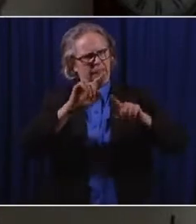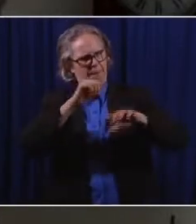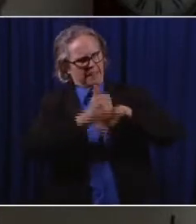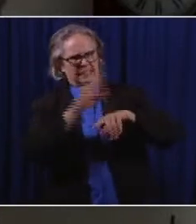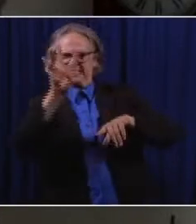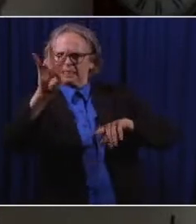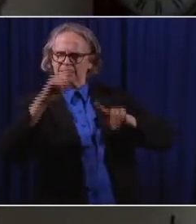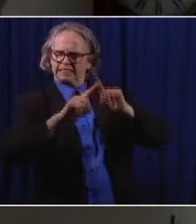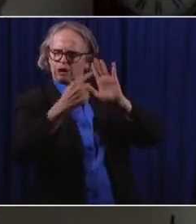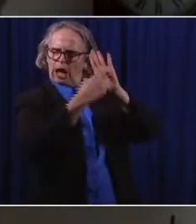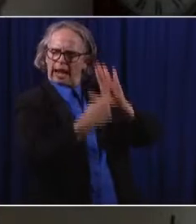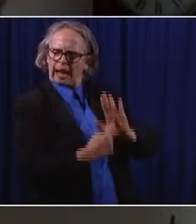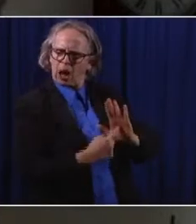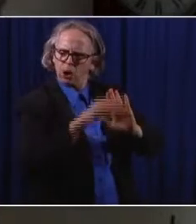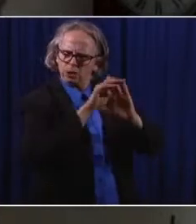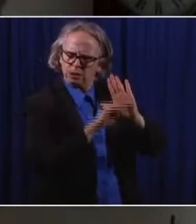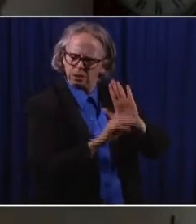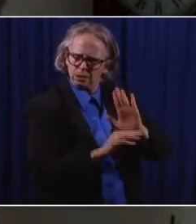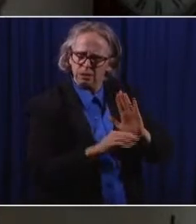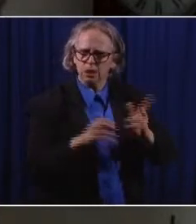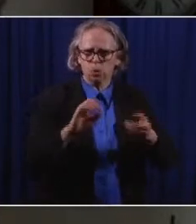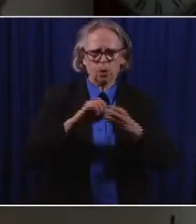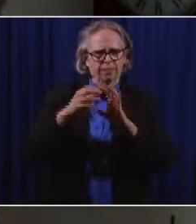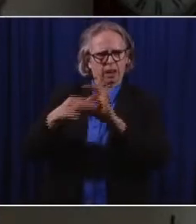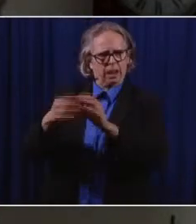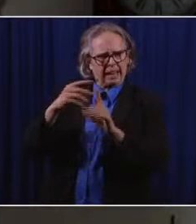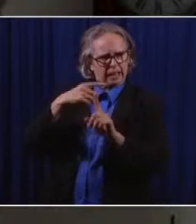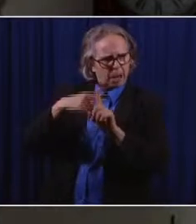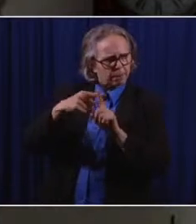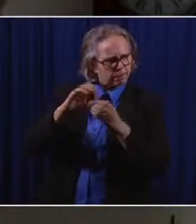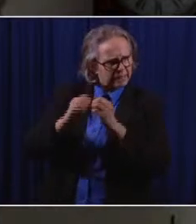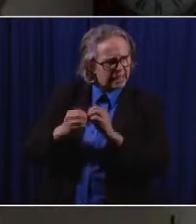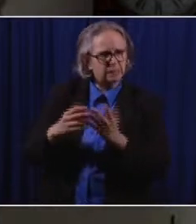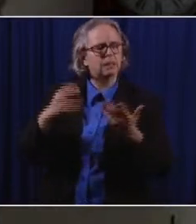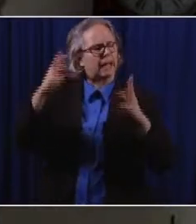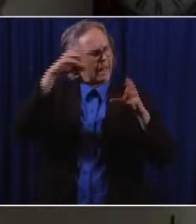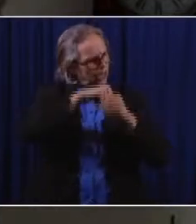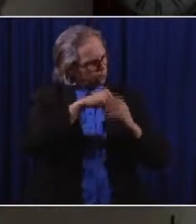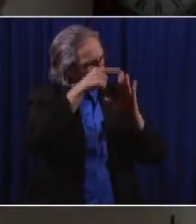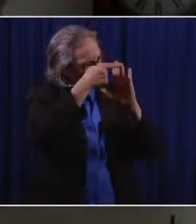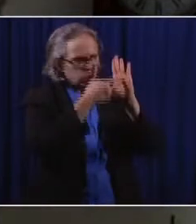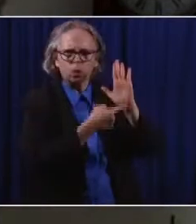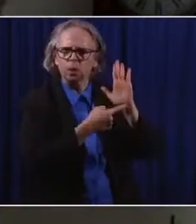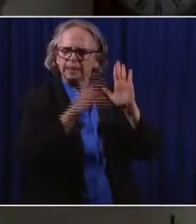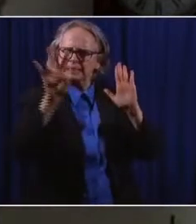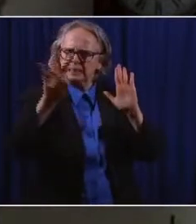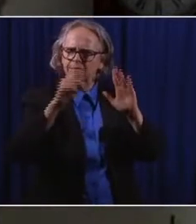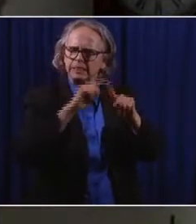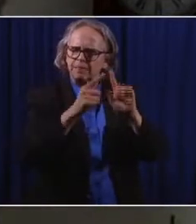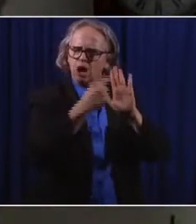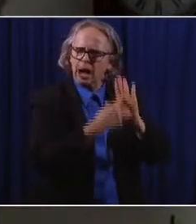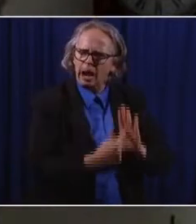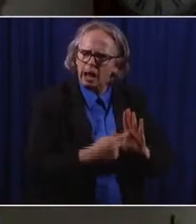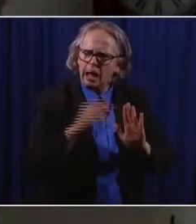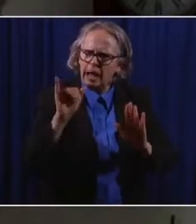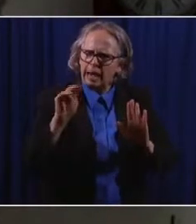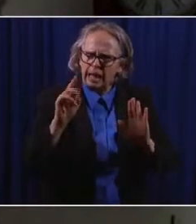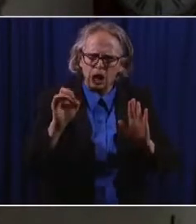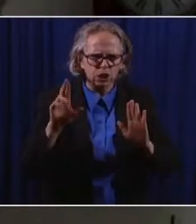but it's seven different factors. I think if my county was over 100,